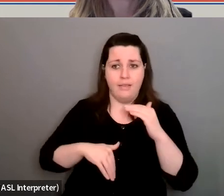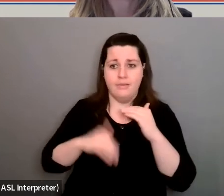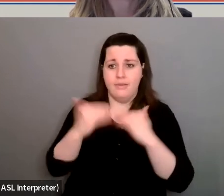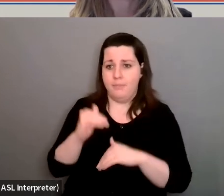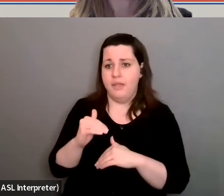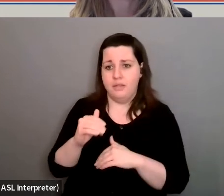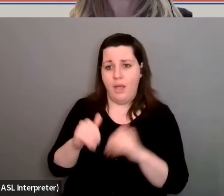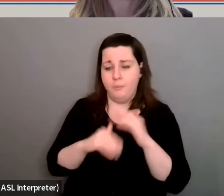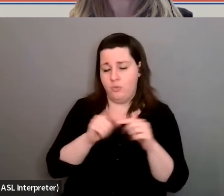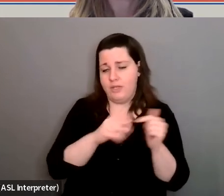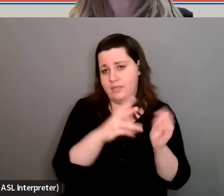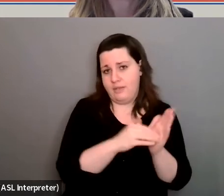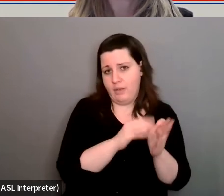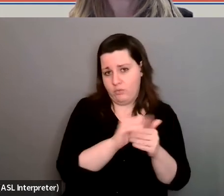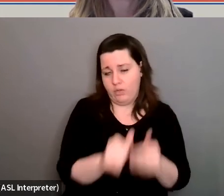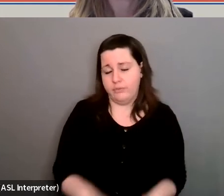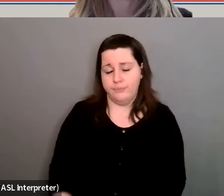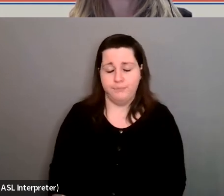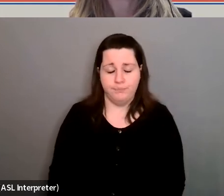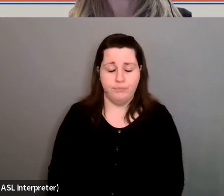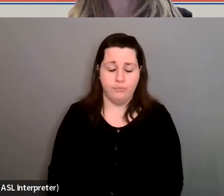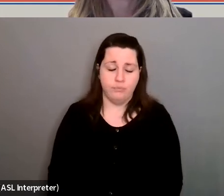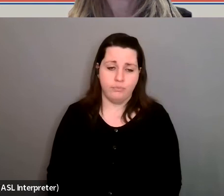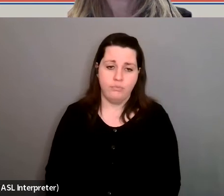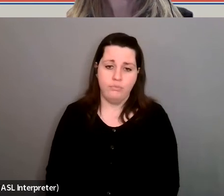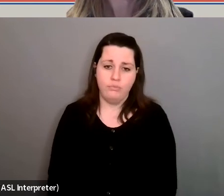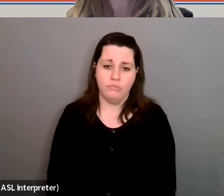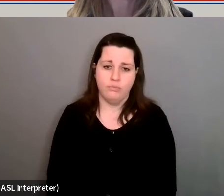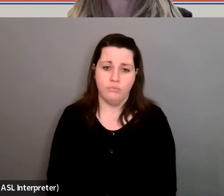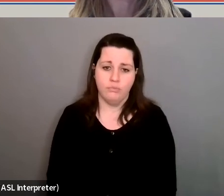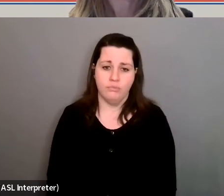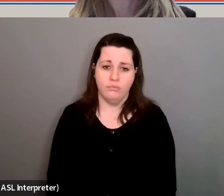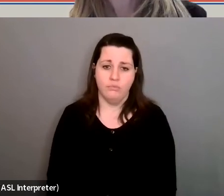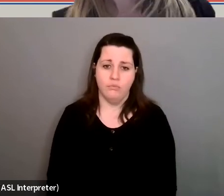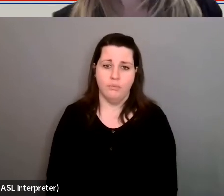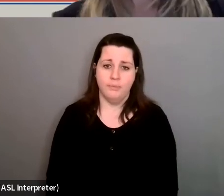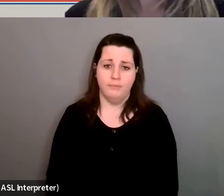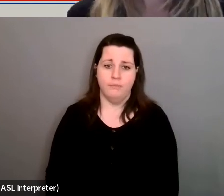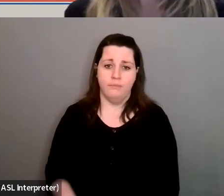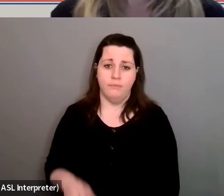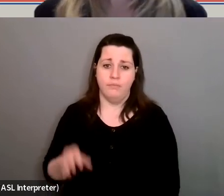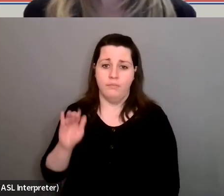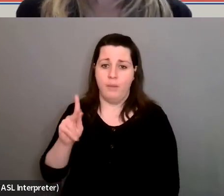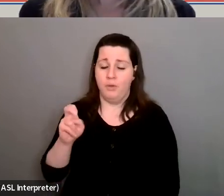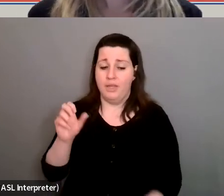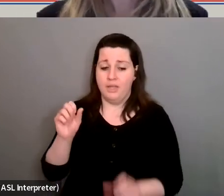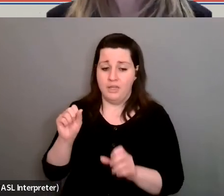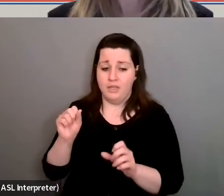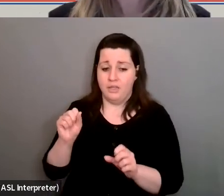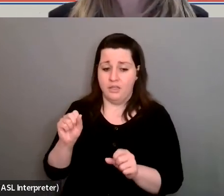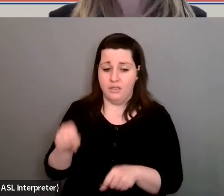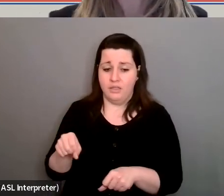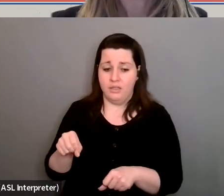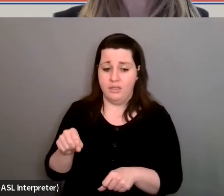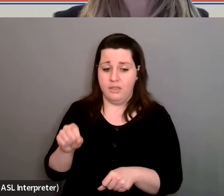$16,000. Can you transfer then the IAble account back